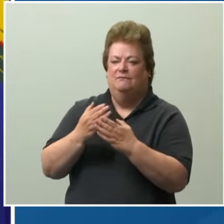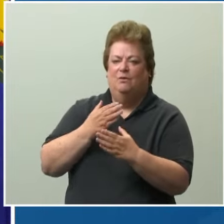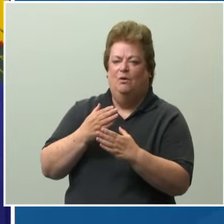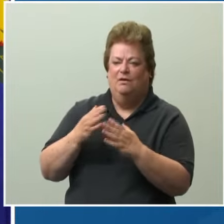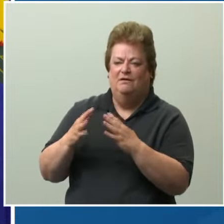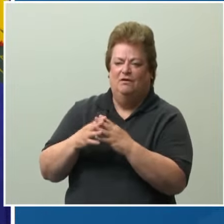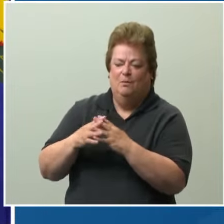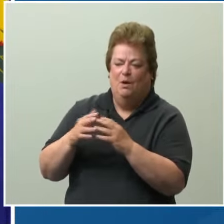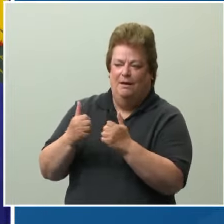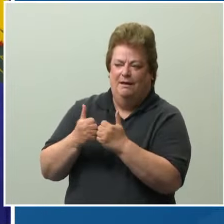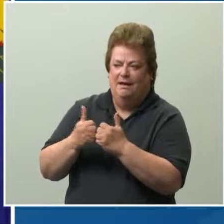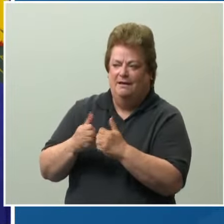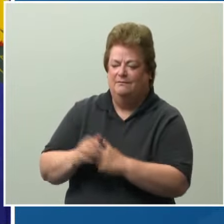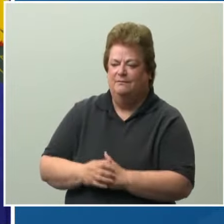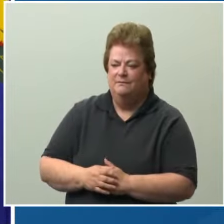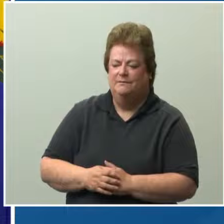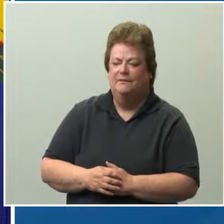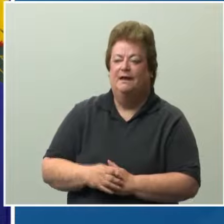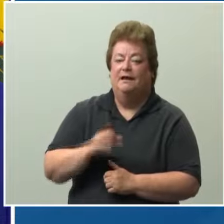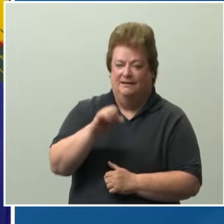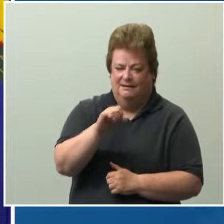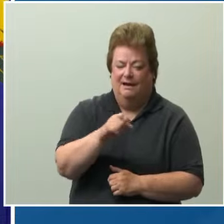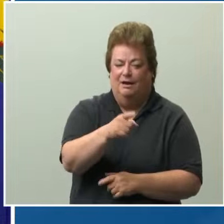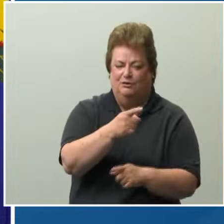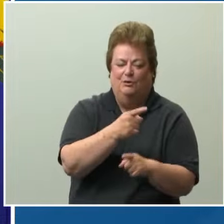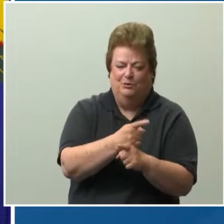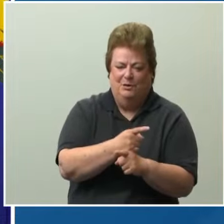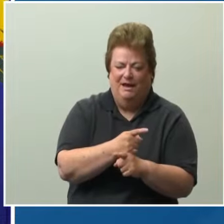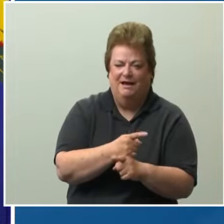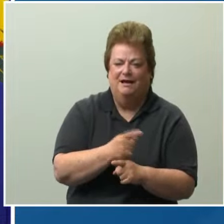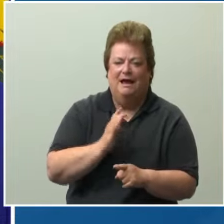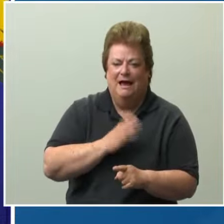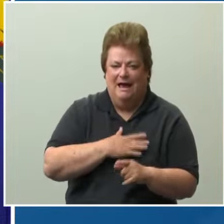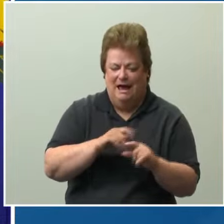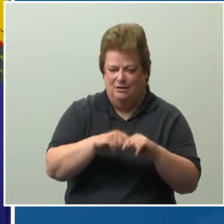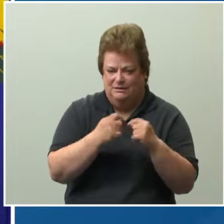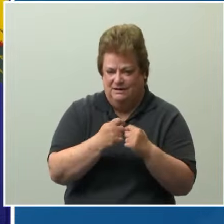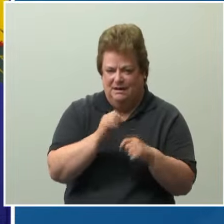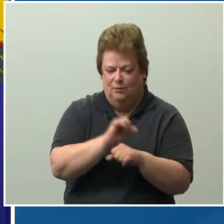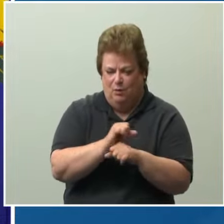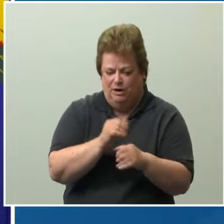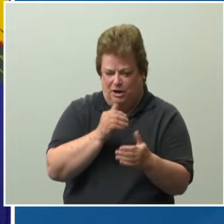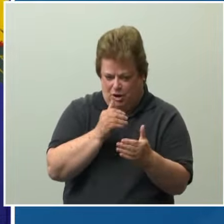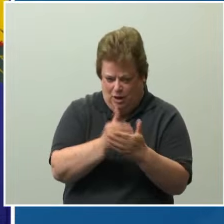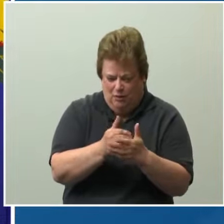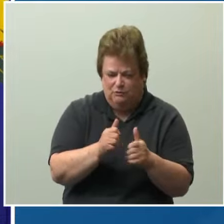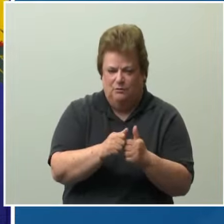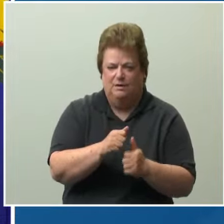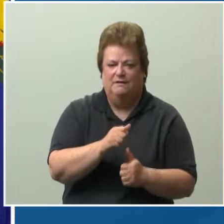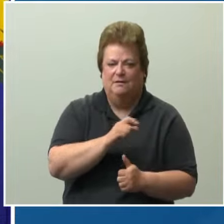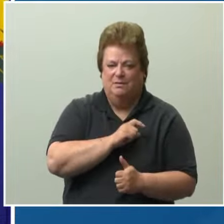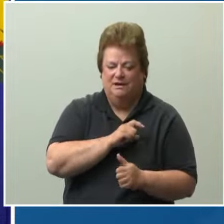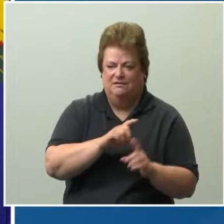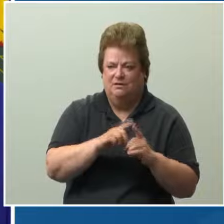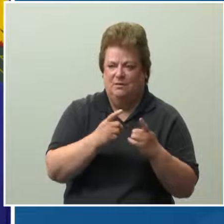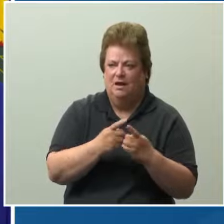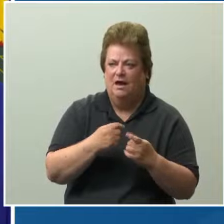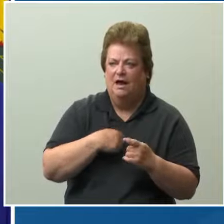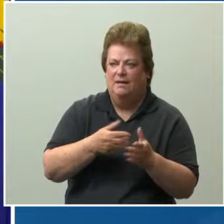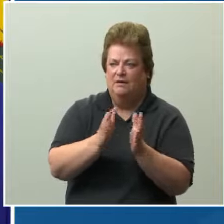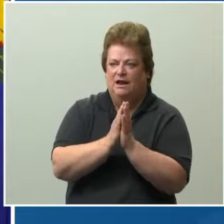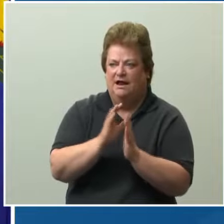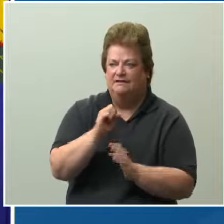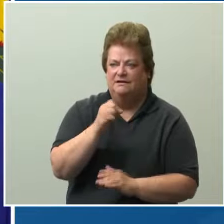games? It does, and our team has been working very closely with Lincoln Police Department, but I'm going to ask